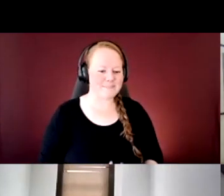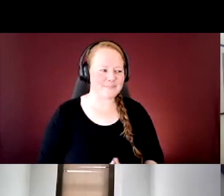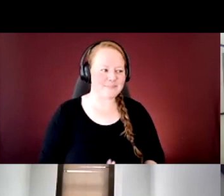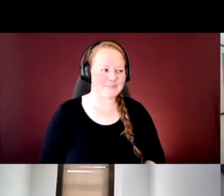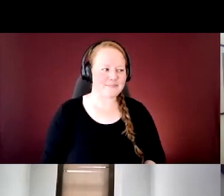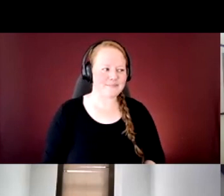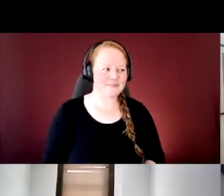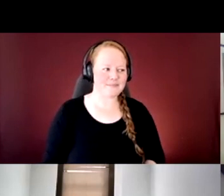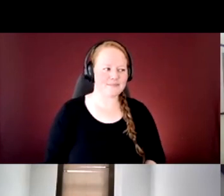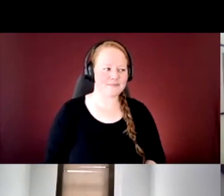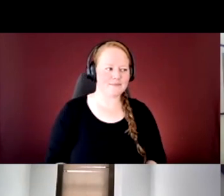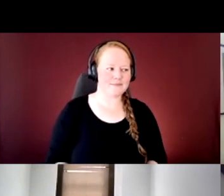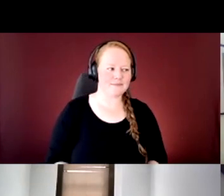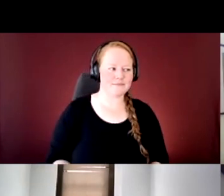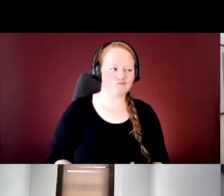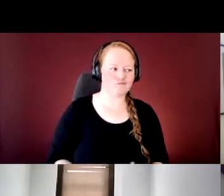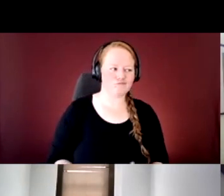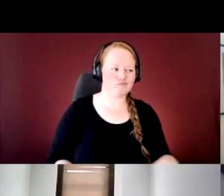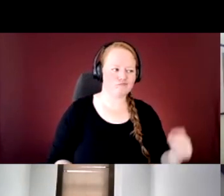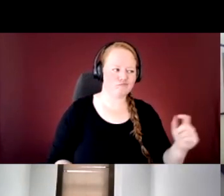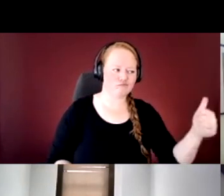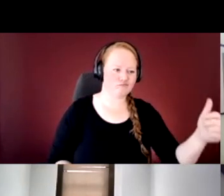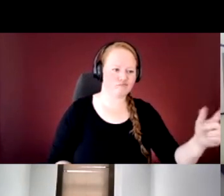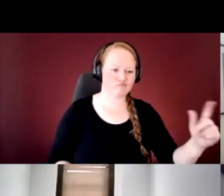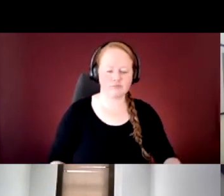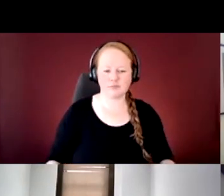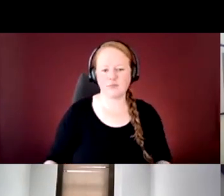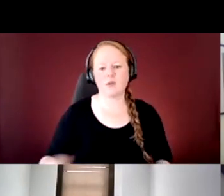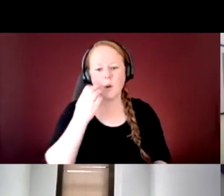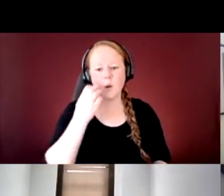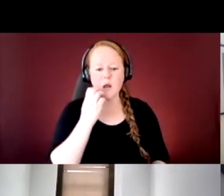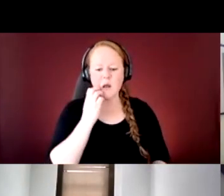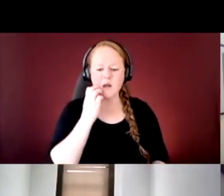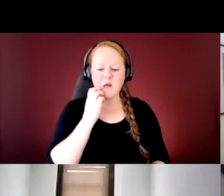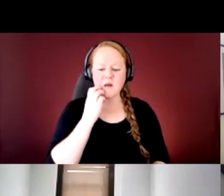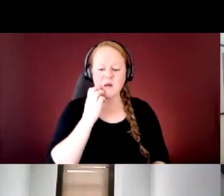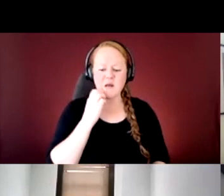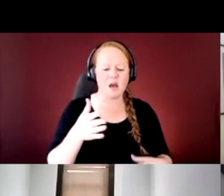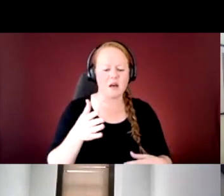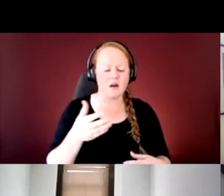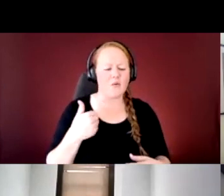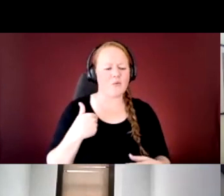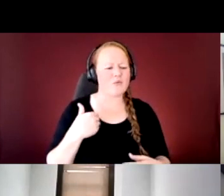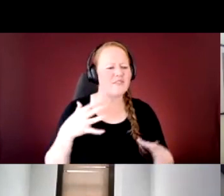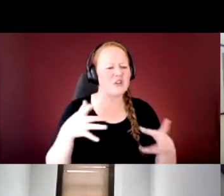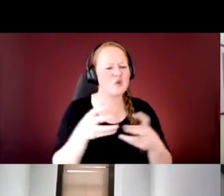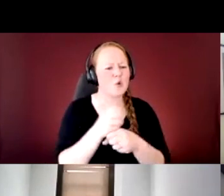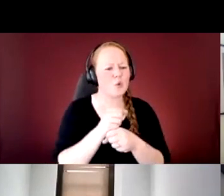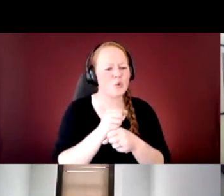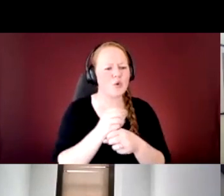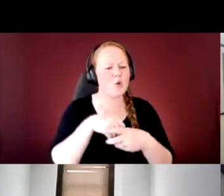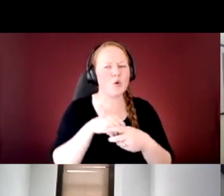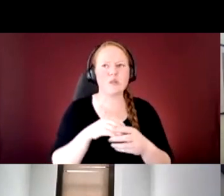So this community process included the widespread dissemination of the survey and a